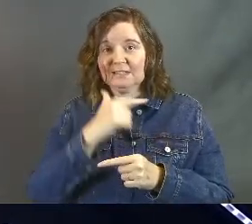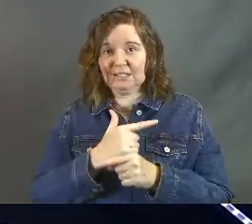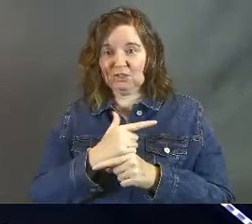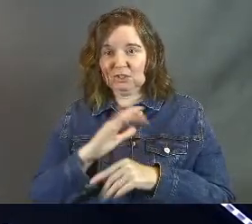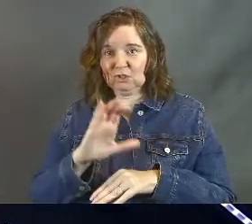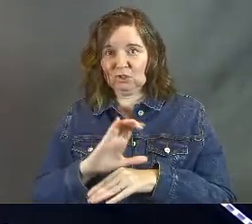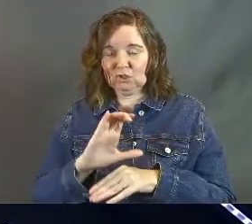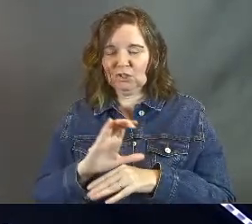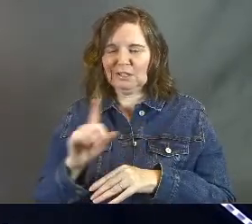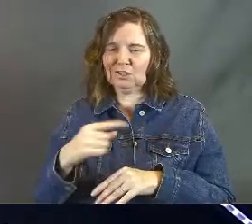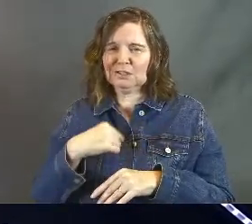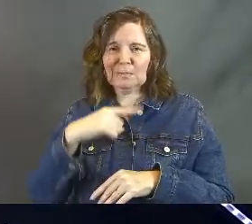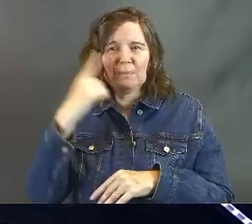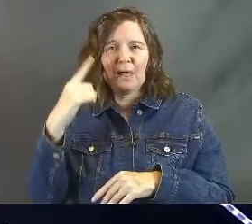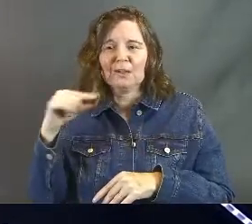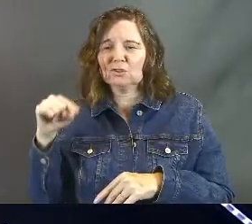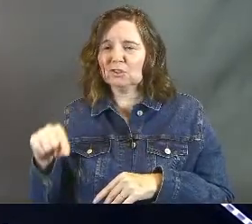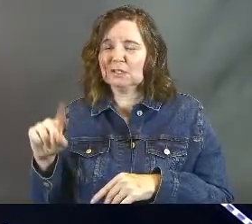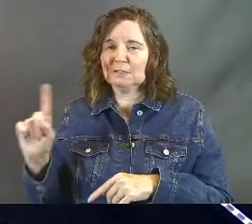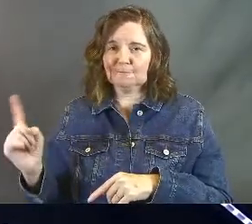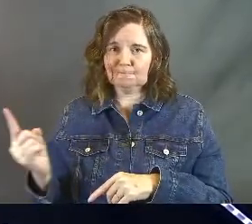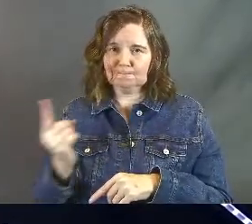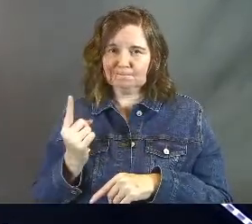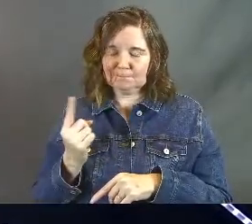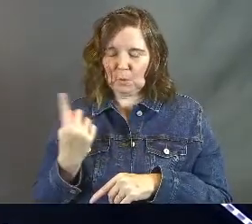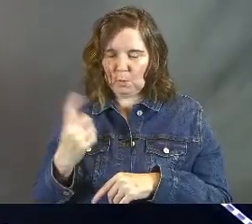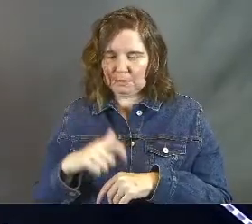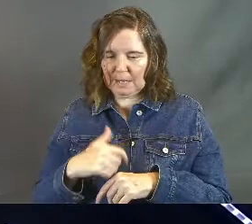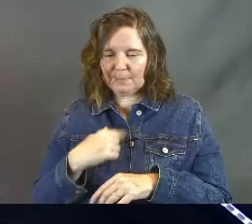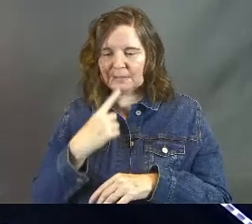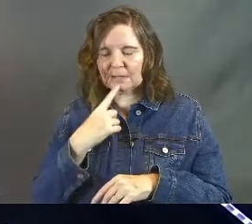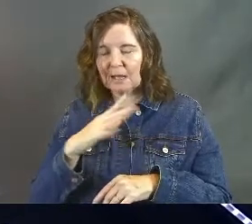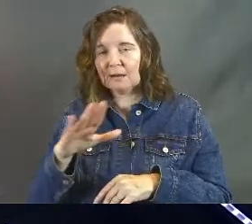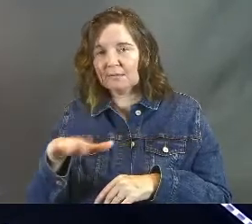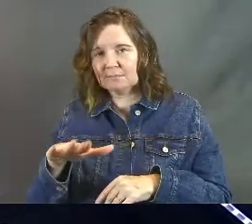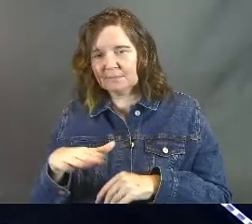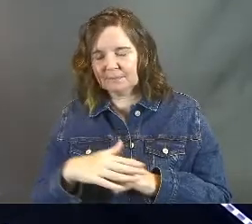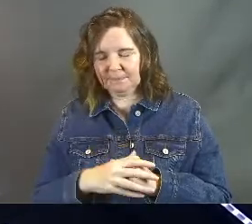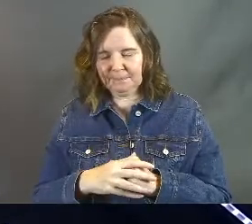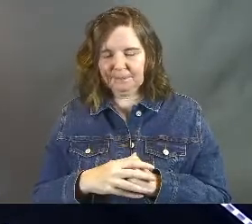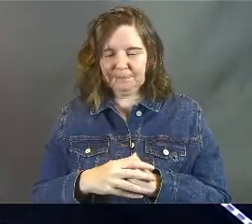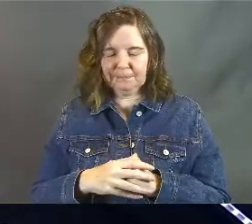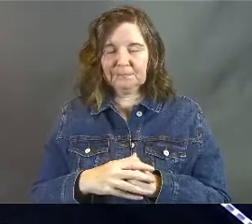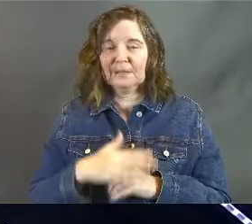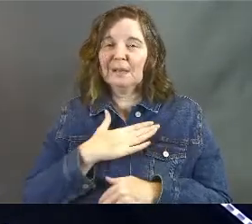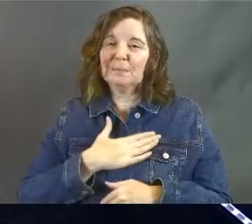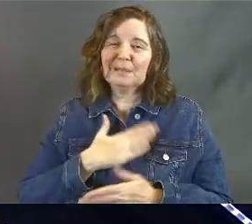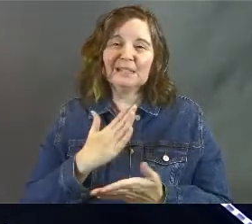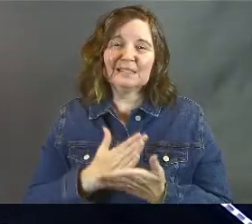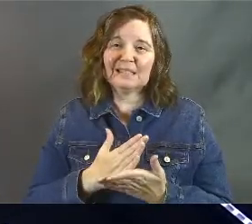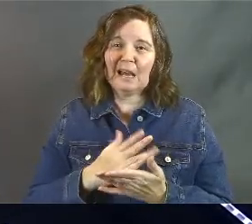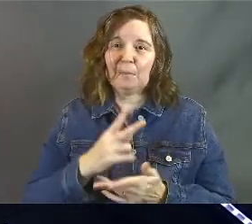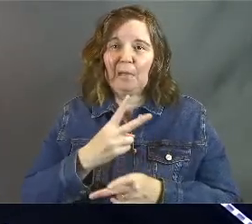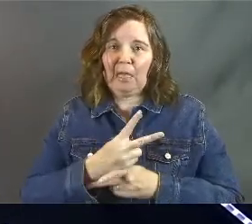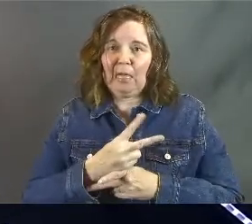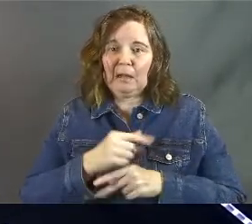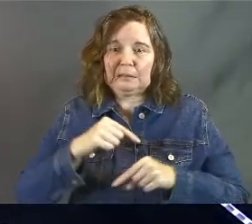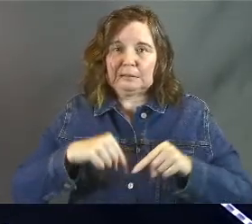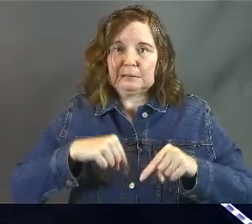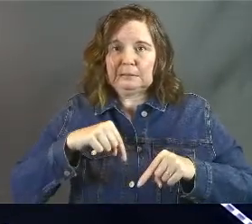in this church, and she's black, she turned to me at one point and said, please stop walking on eggshells.